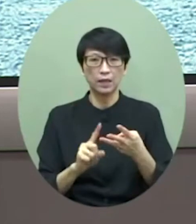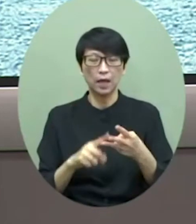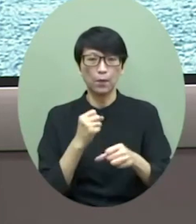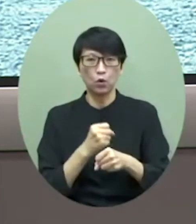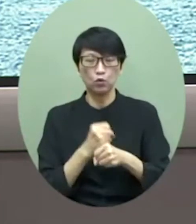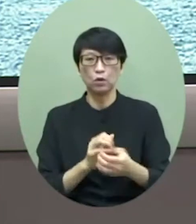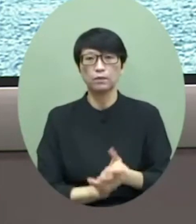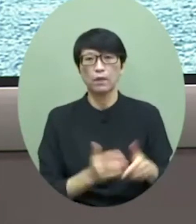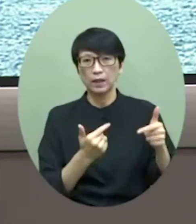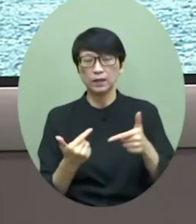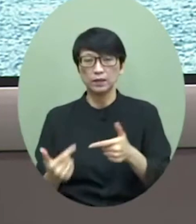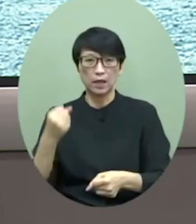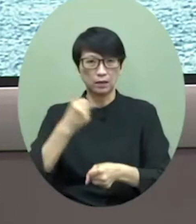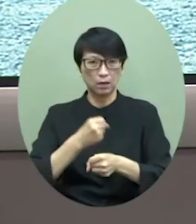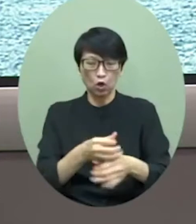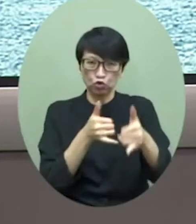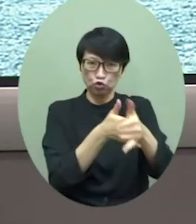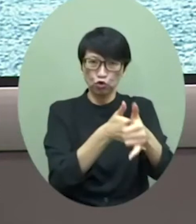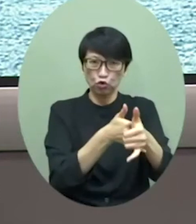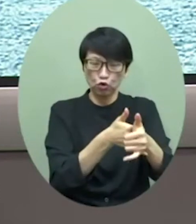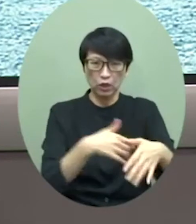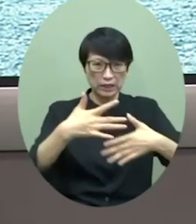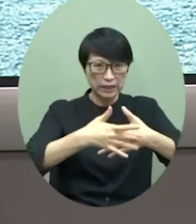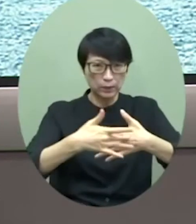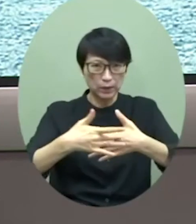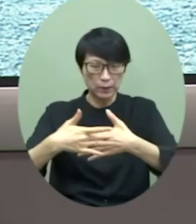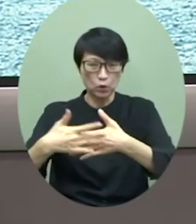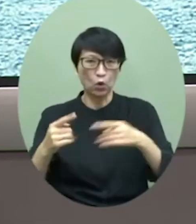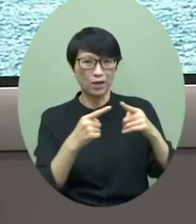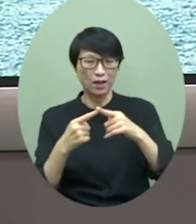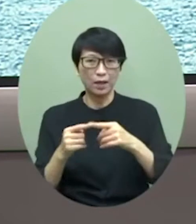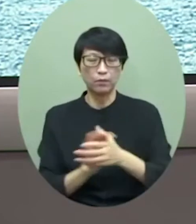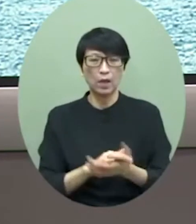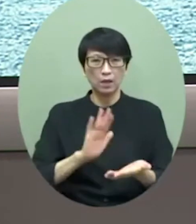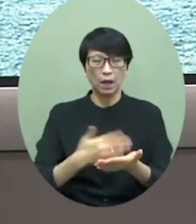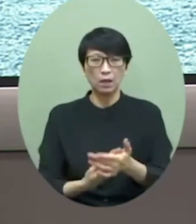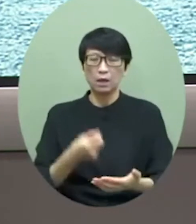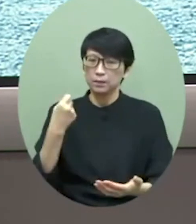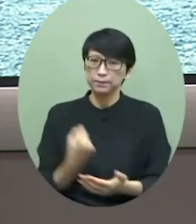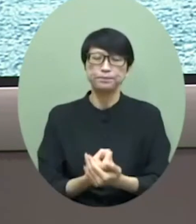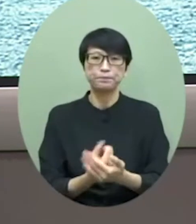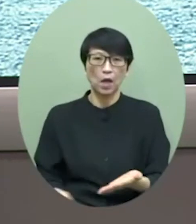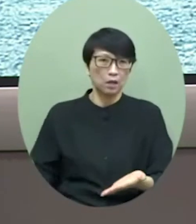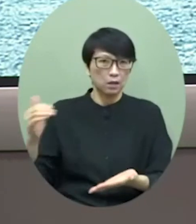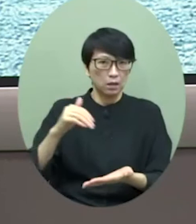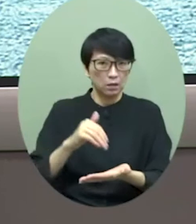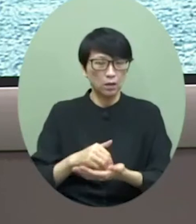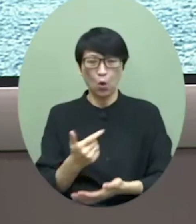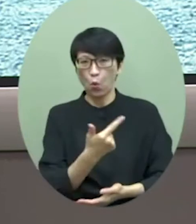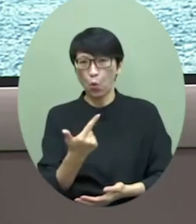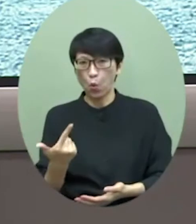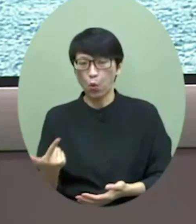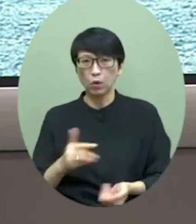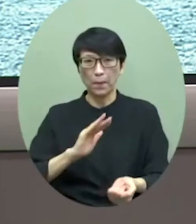by now how the public have reacted to all these measures. And a third measure we're taking is